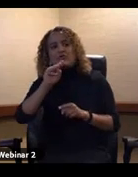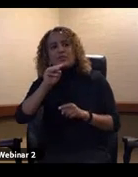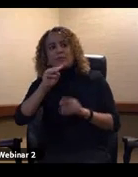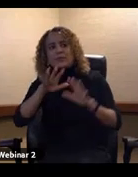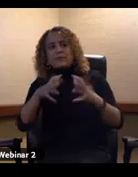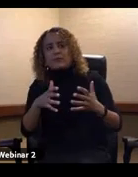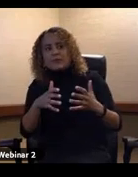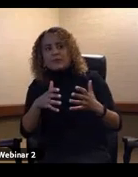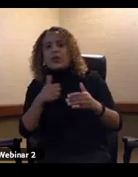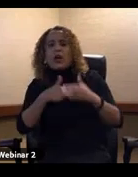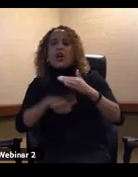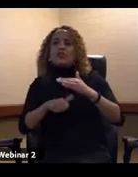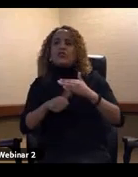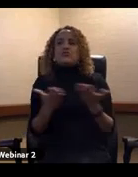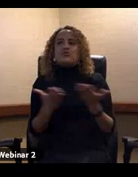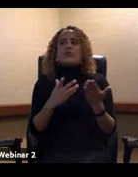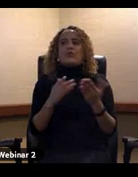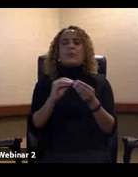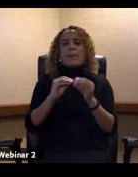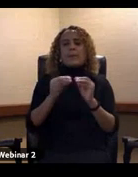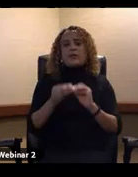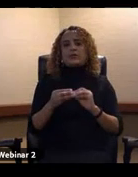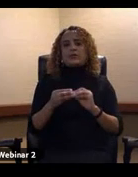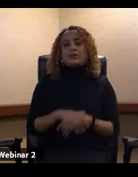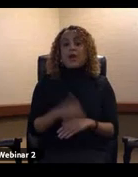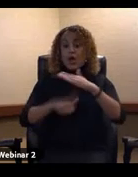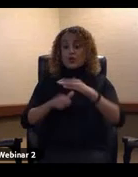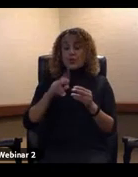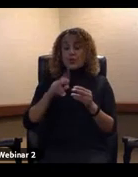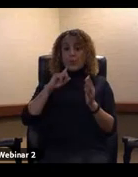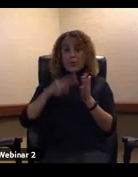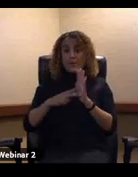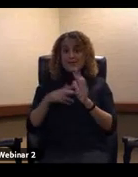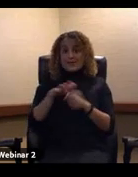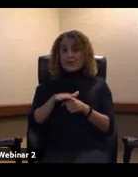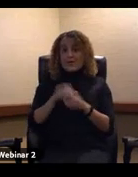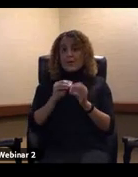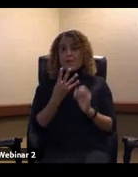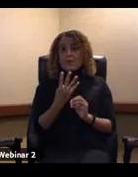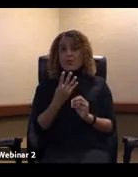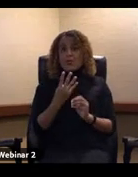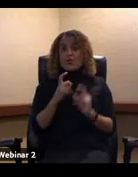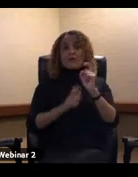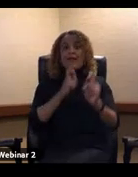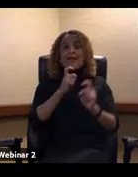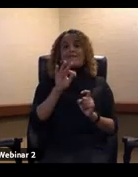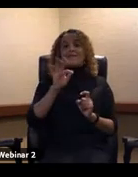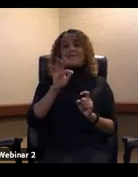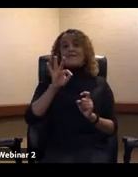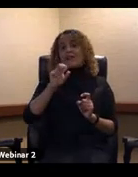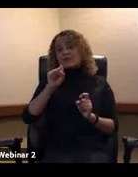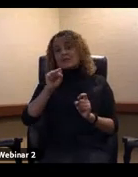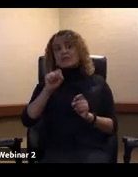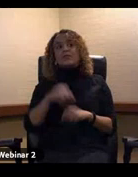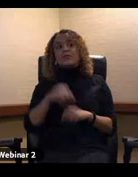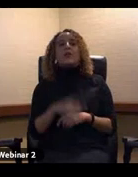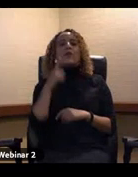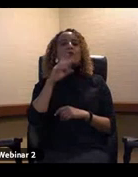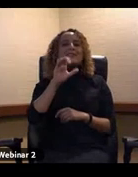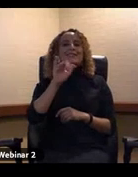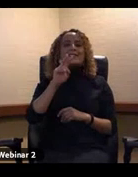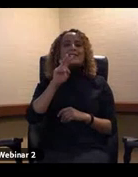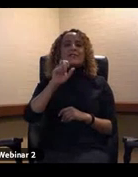providers to respond to the needs of the underserved population. Under purpose area number 4, grant funds can be used to enhance the criminal and